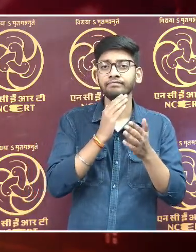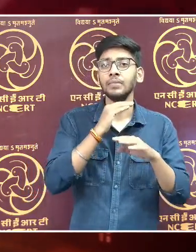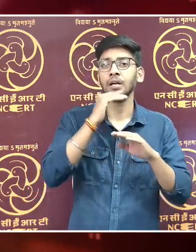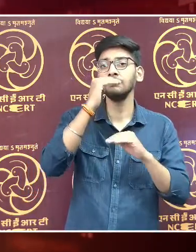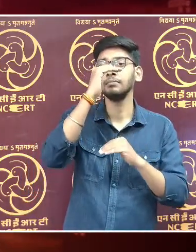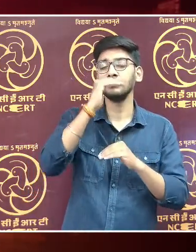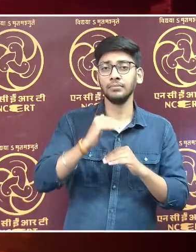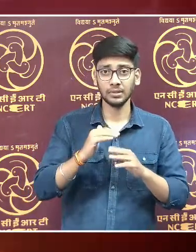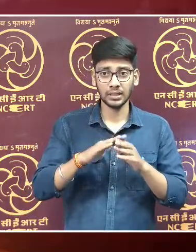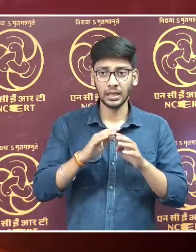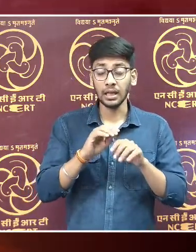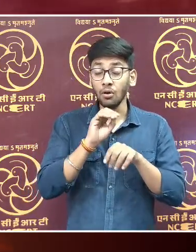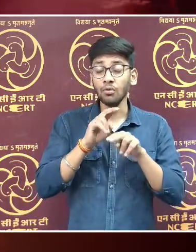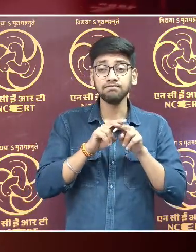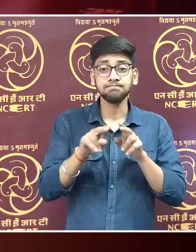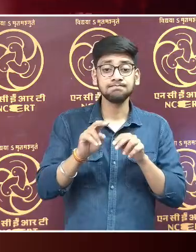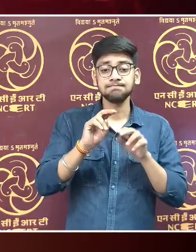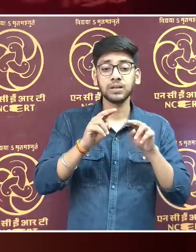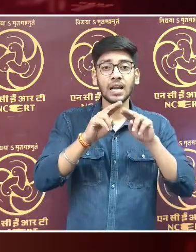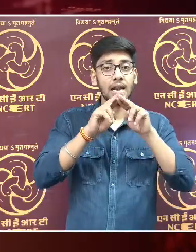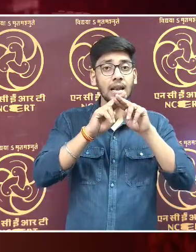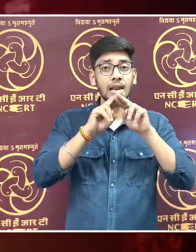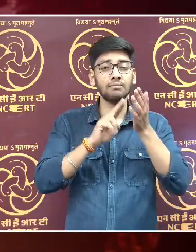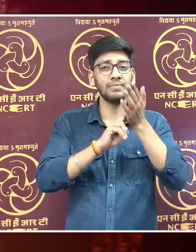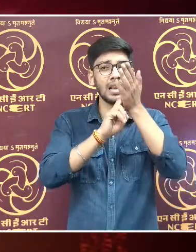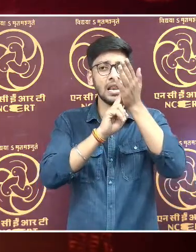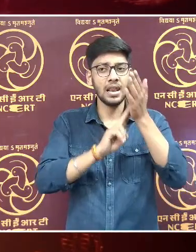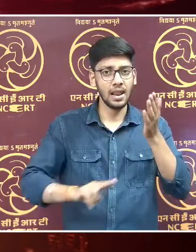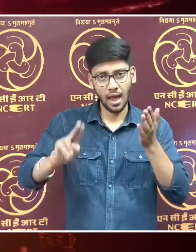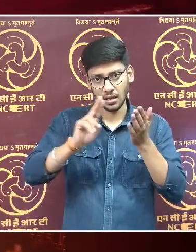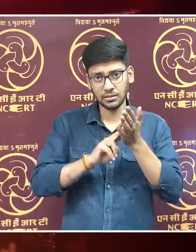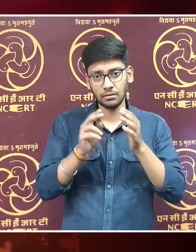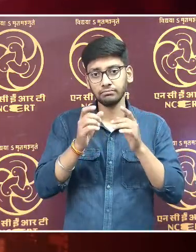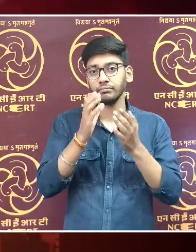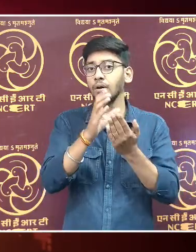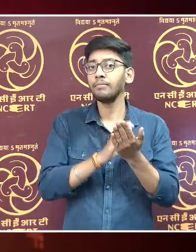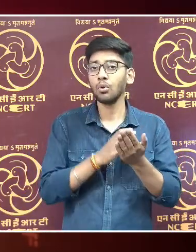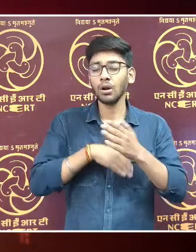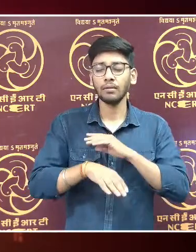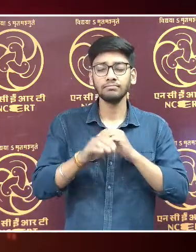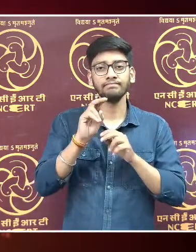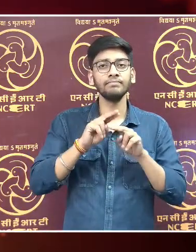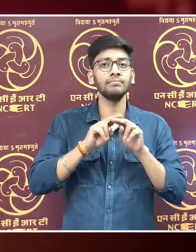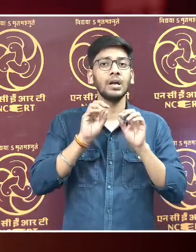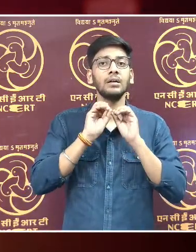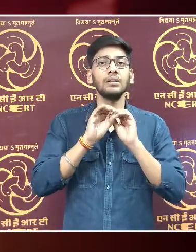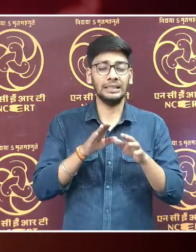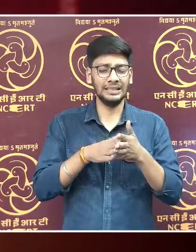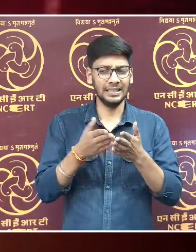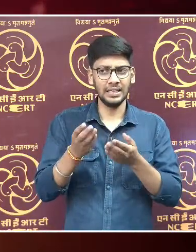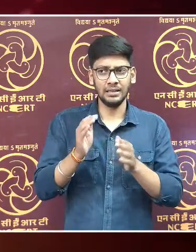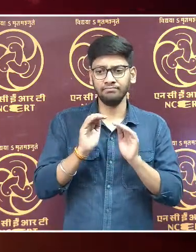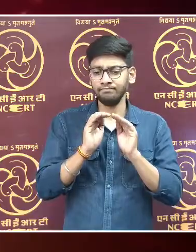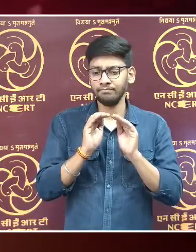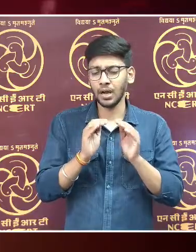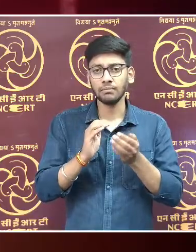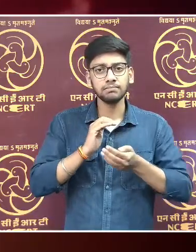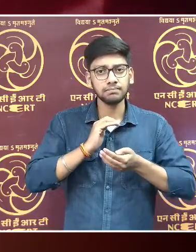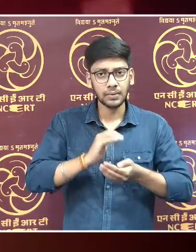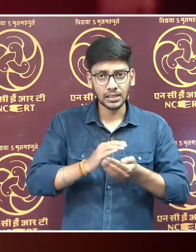to be implemented through our national programs, that is NPPCD programs. Like we have to get the child